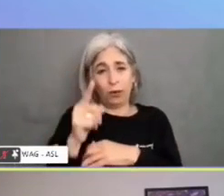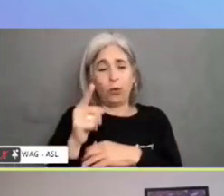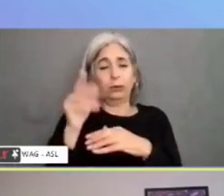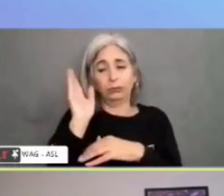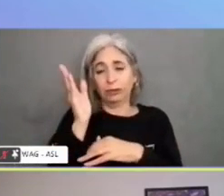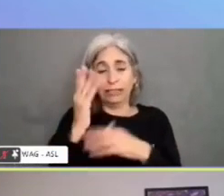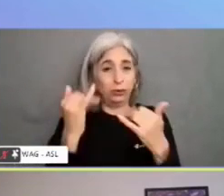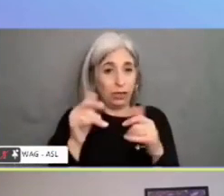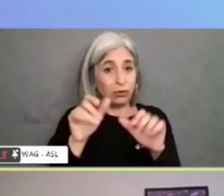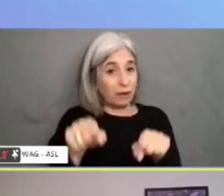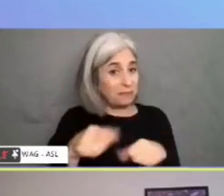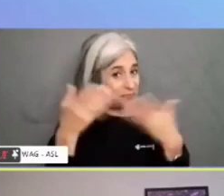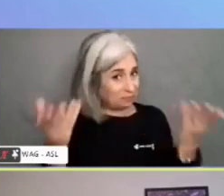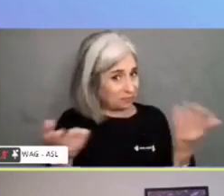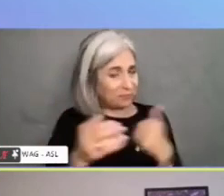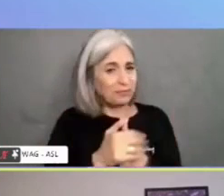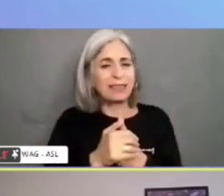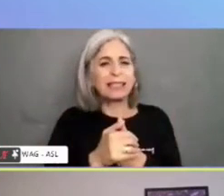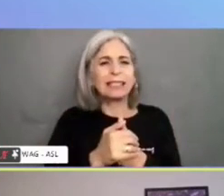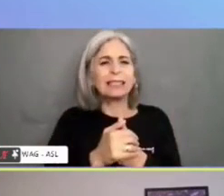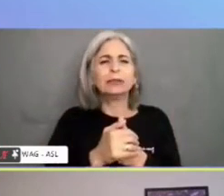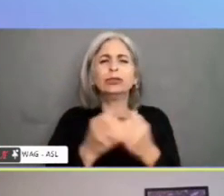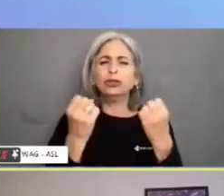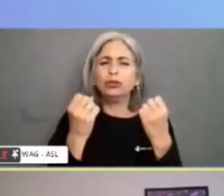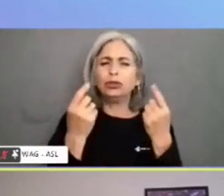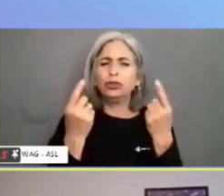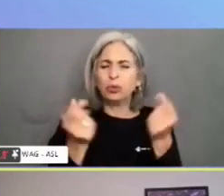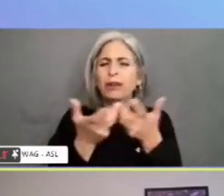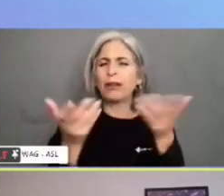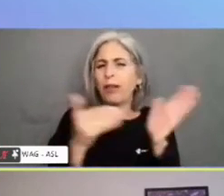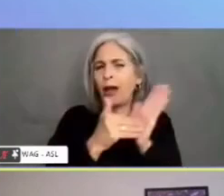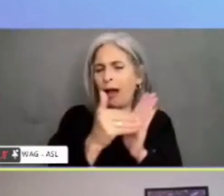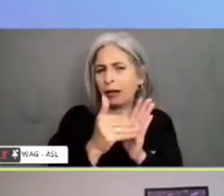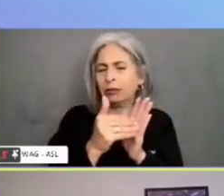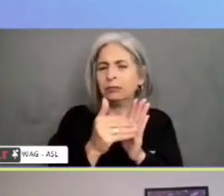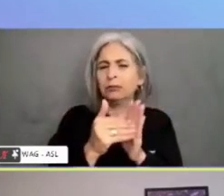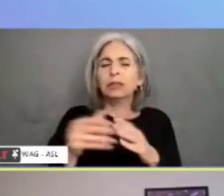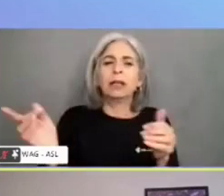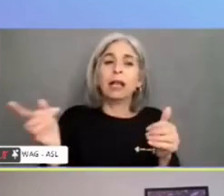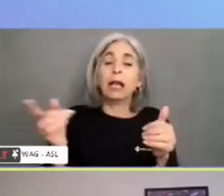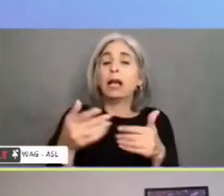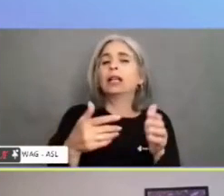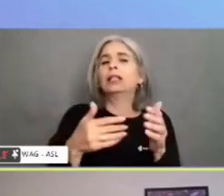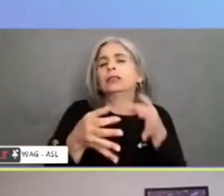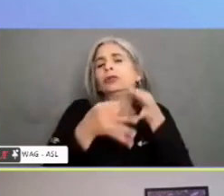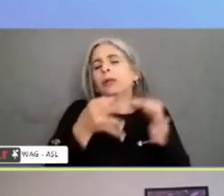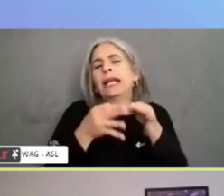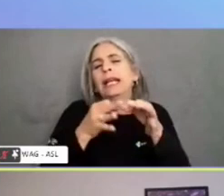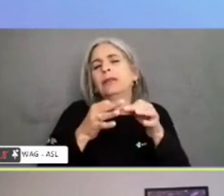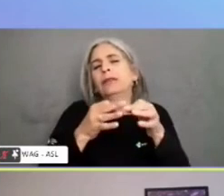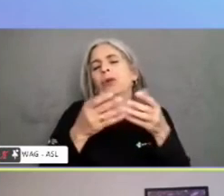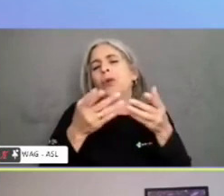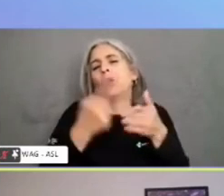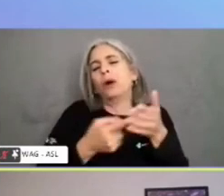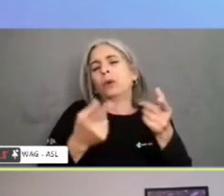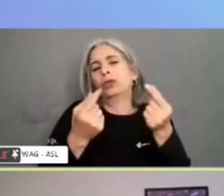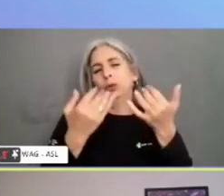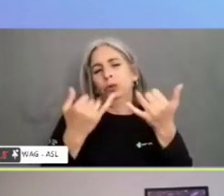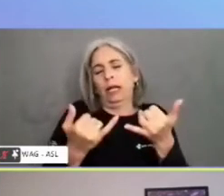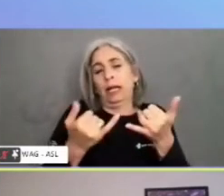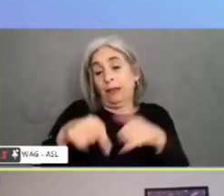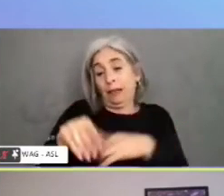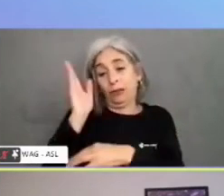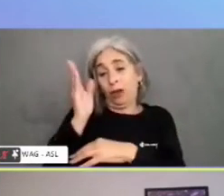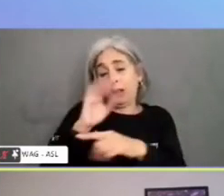presentation. We're going to be doing several things, so I want to kind of signpost the roadmap for today. This talk is about a lot of things. It